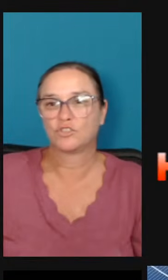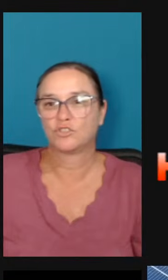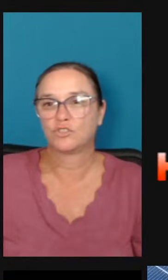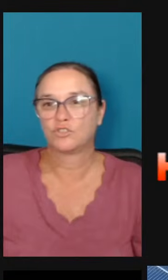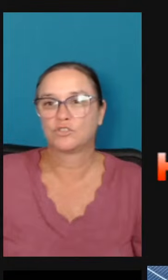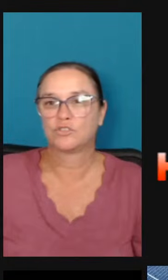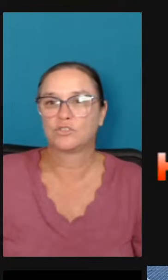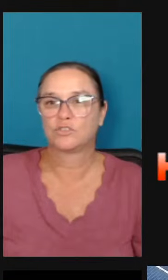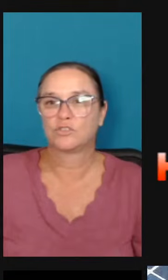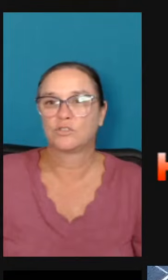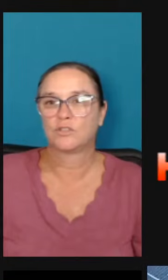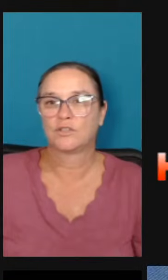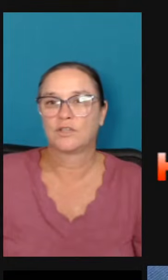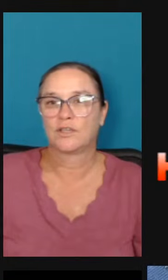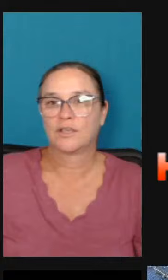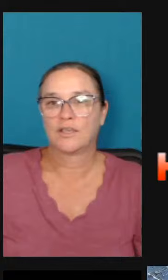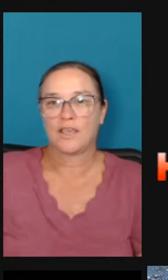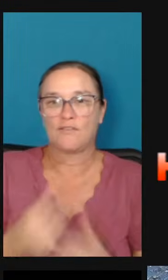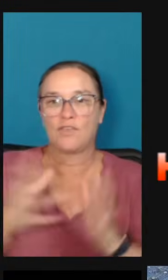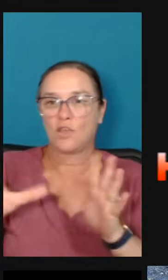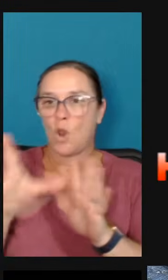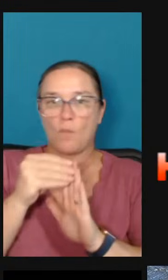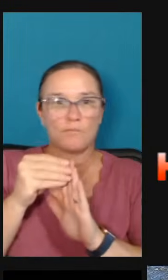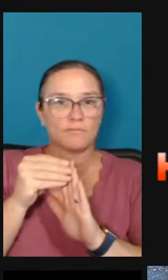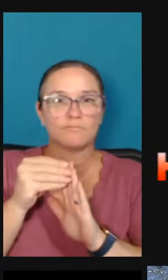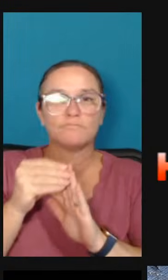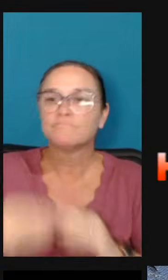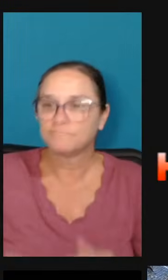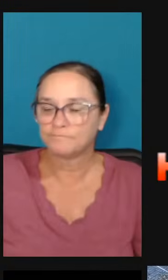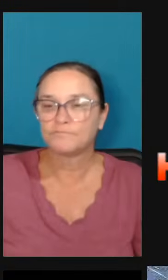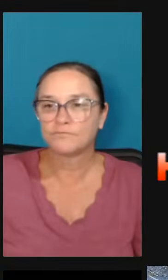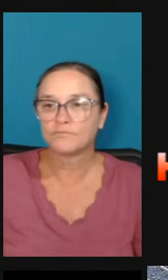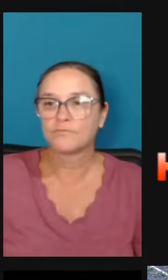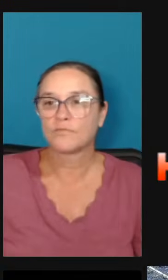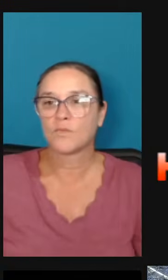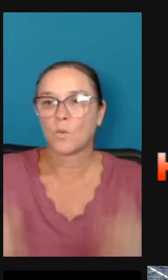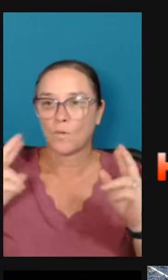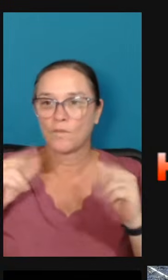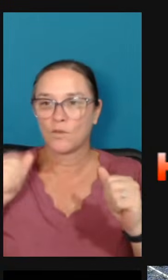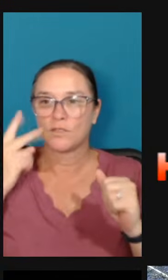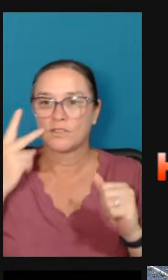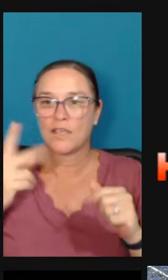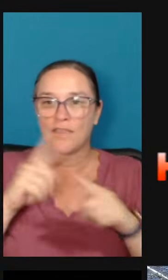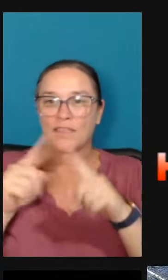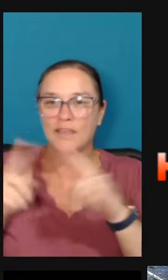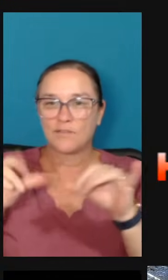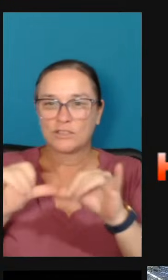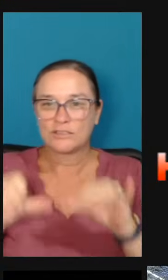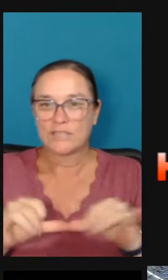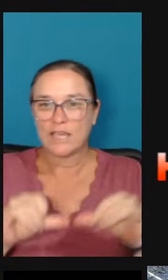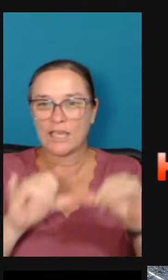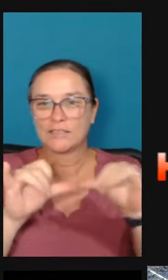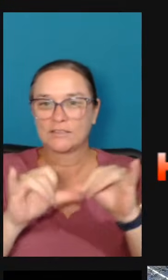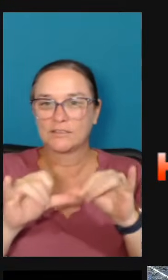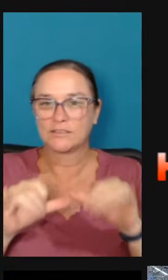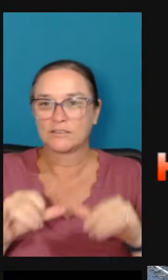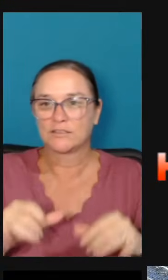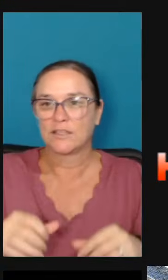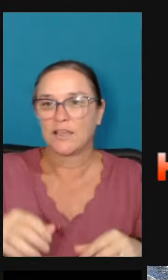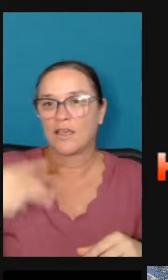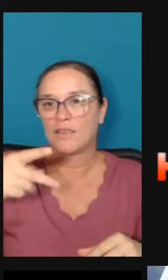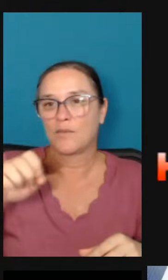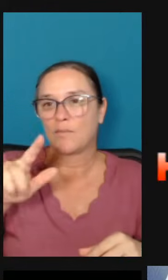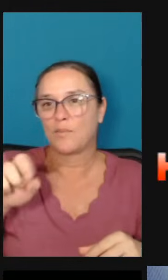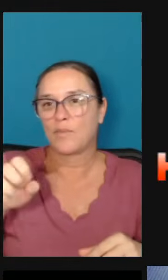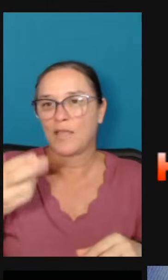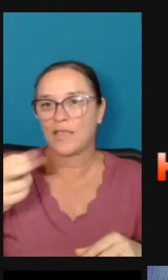you can see how light everything just goes right in there. And hopefully you can see the different size of particles, right? Like on a flat surface, the Paley's hairs are long, there's